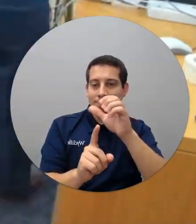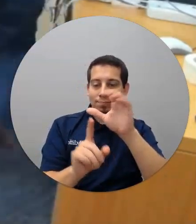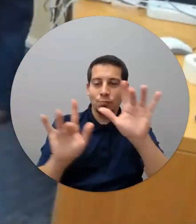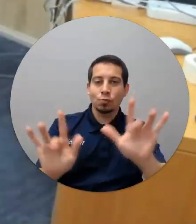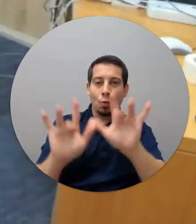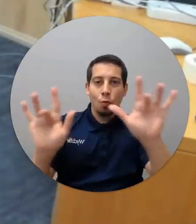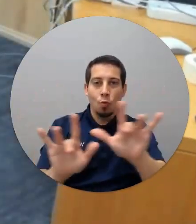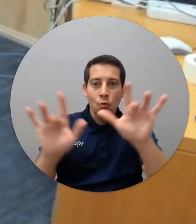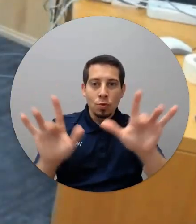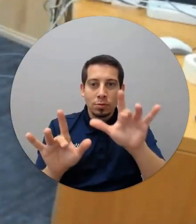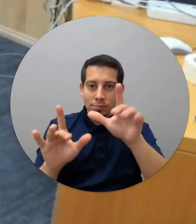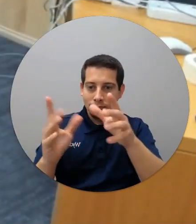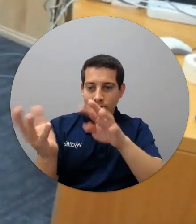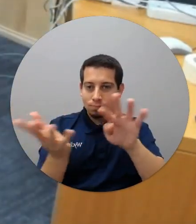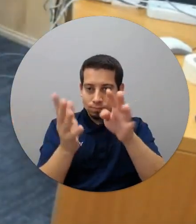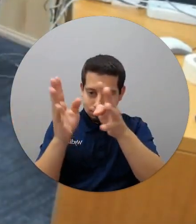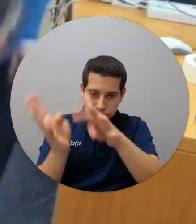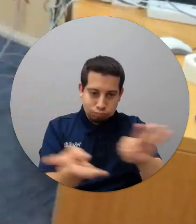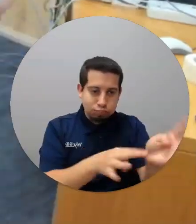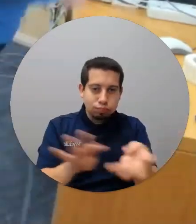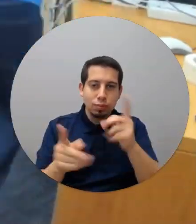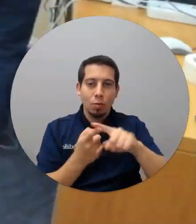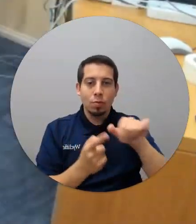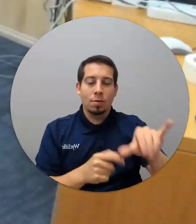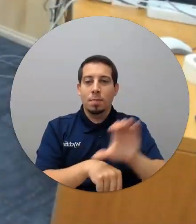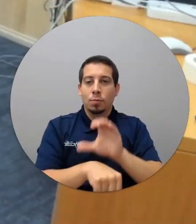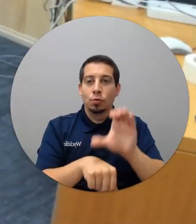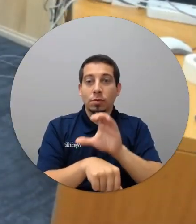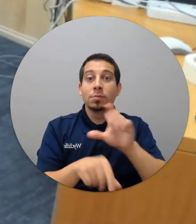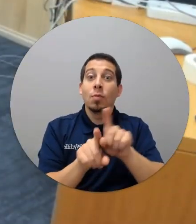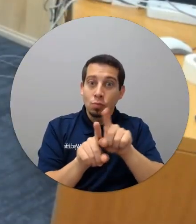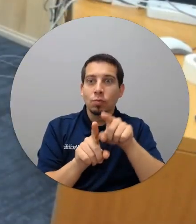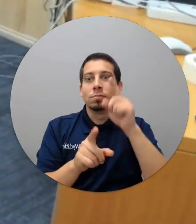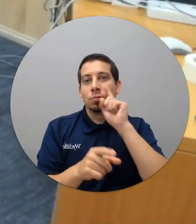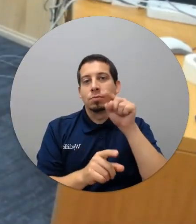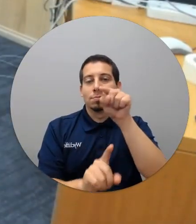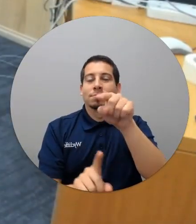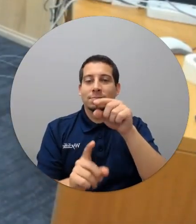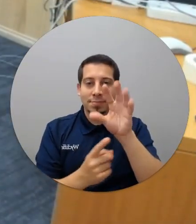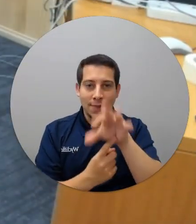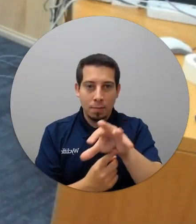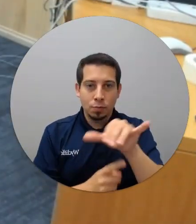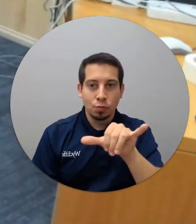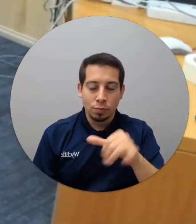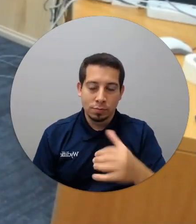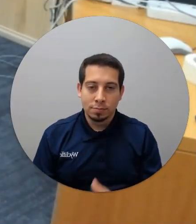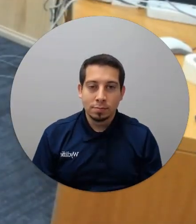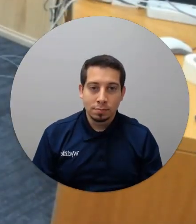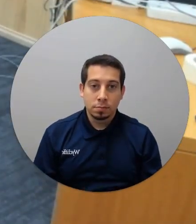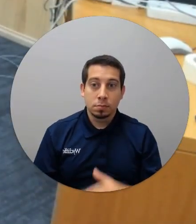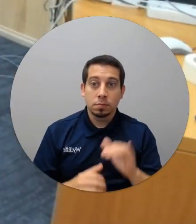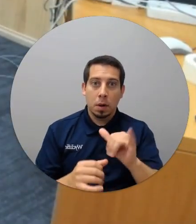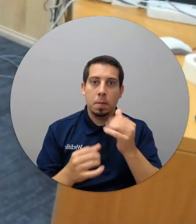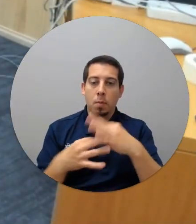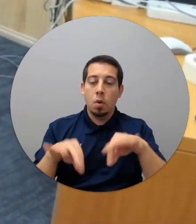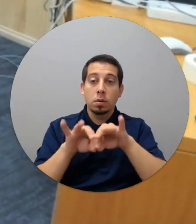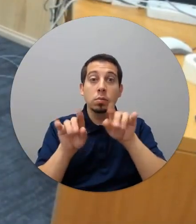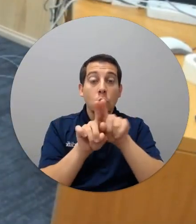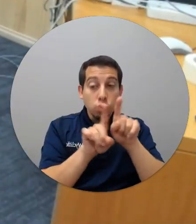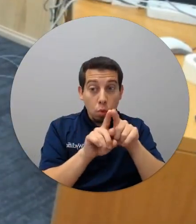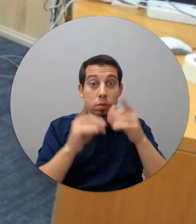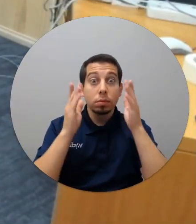recorder. I'm just placing the cameras on the different stands at different heights.